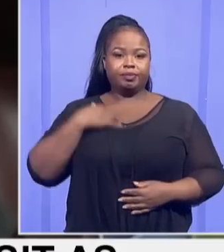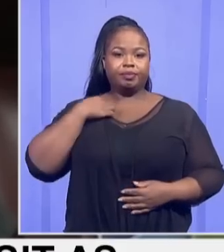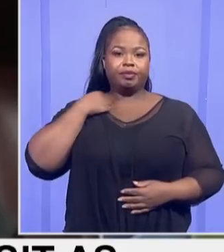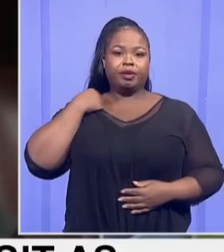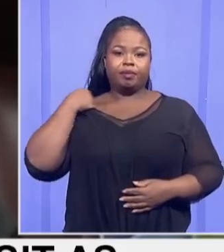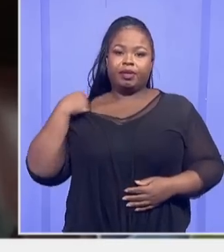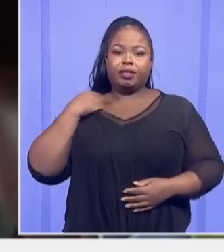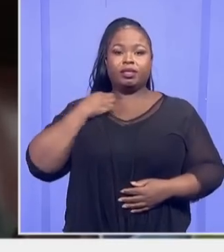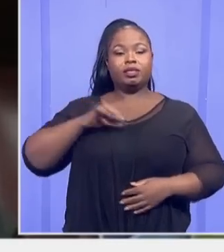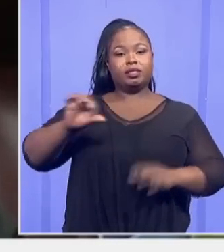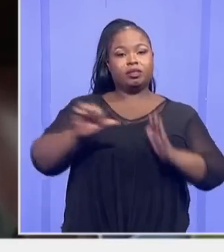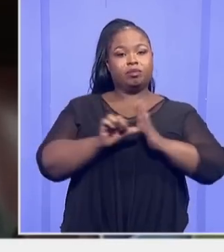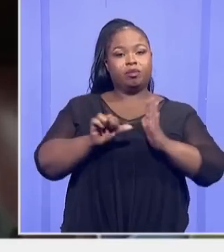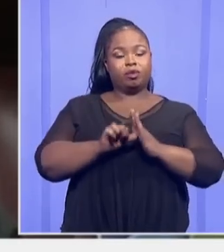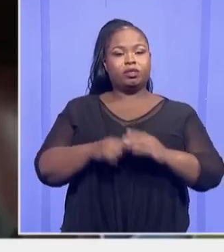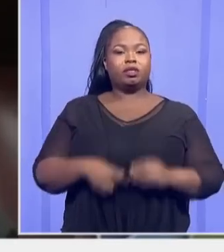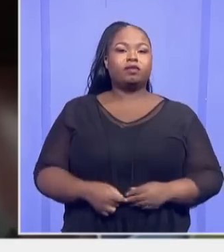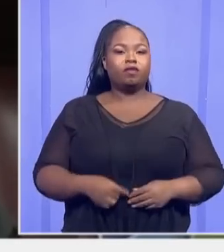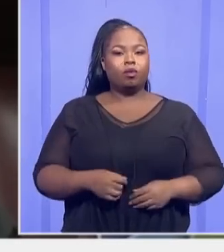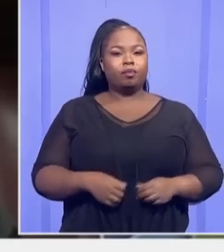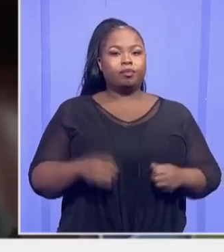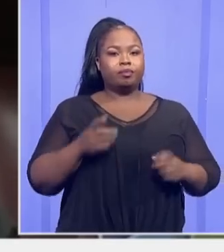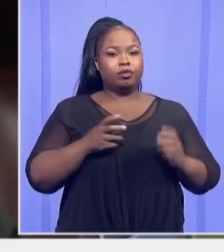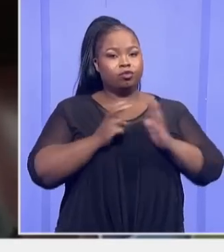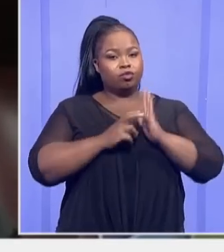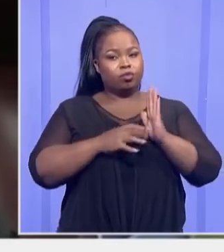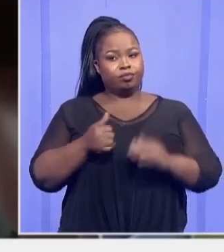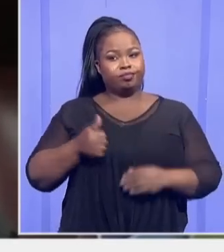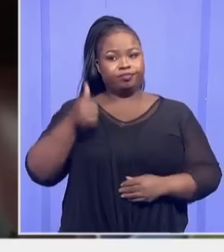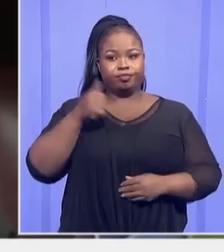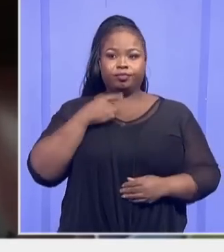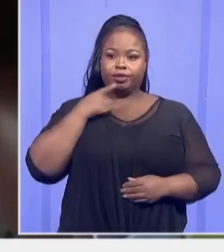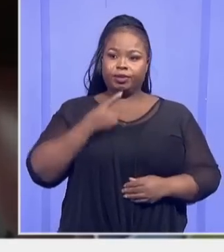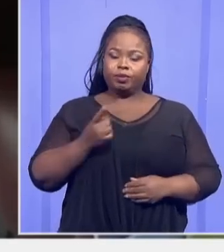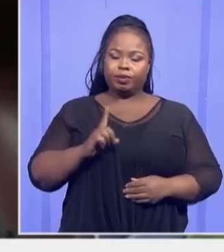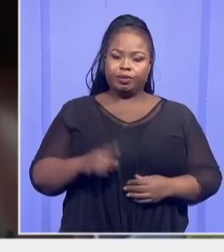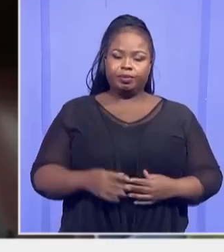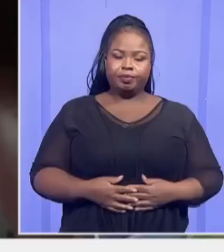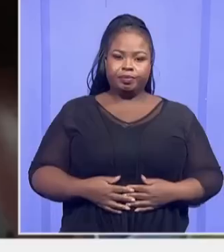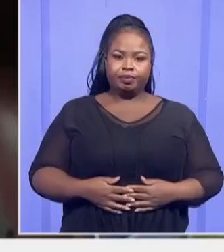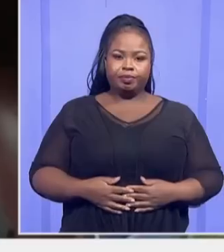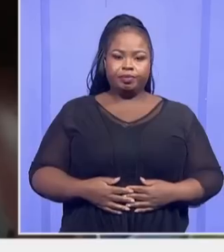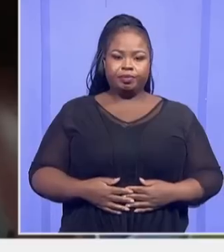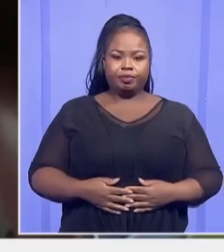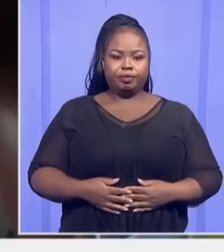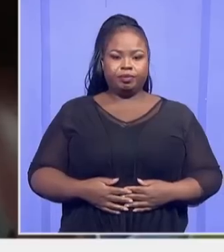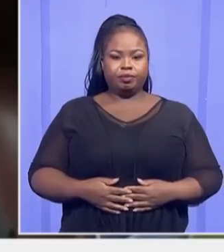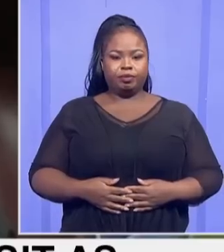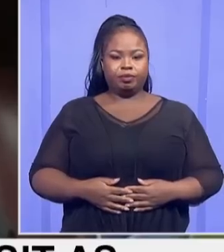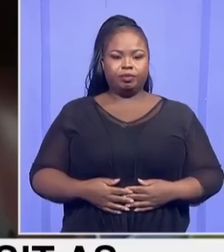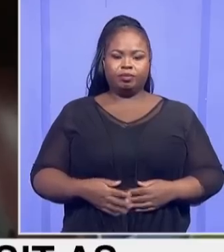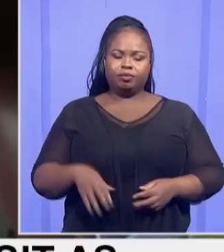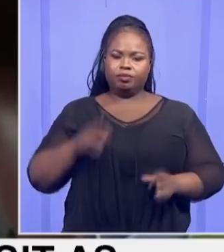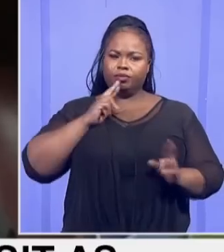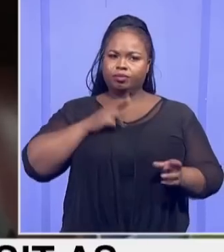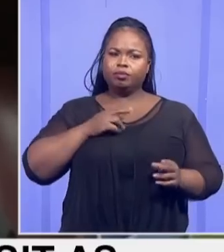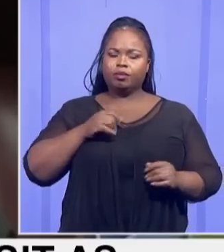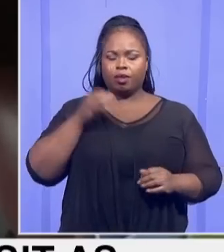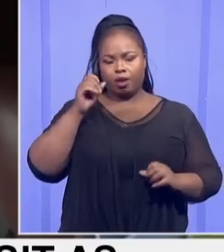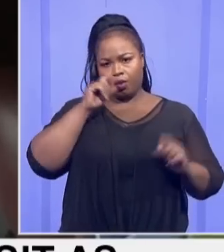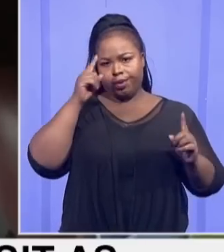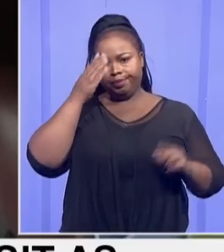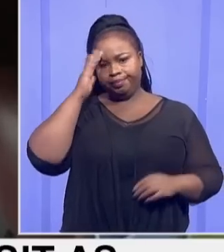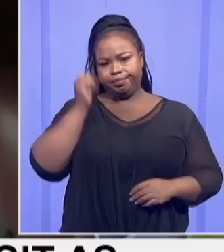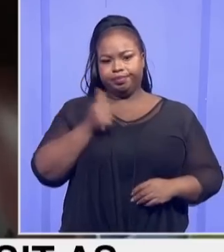the interest of justice and the rule of law to say the following. The respondents are quite aware of the provisions